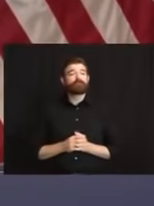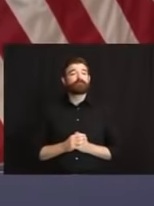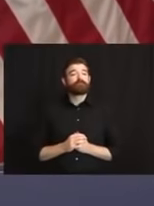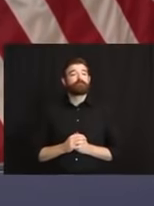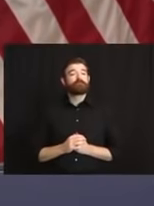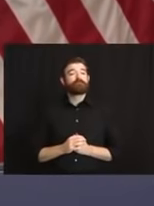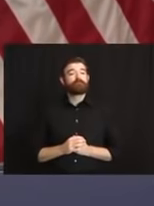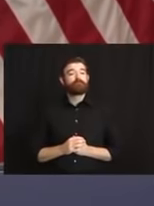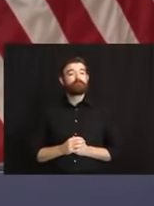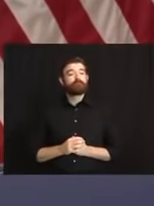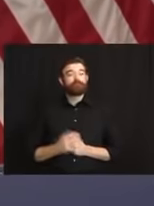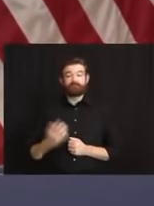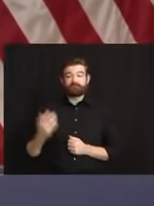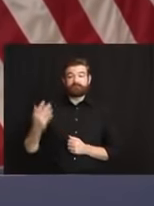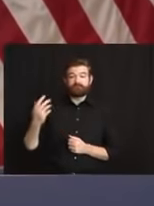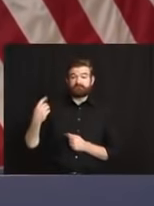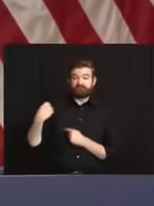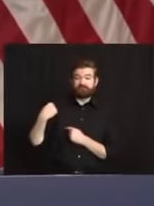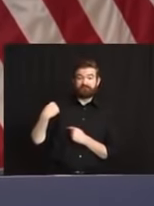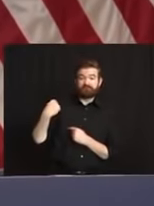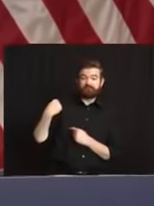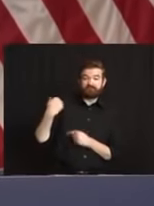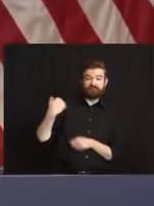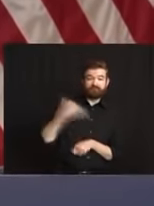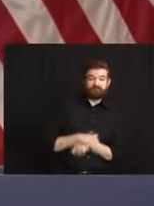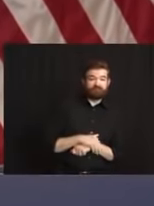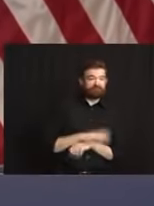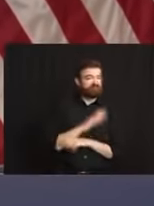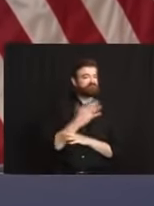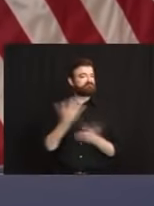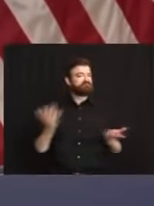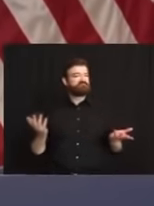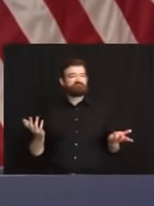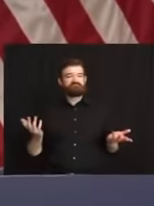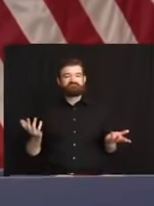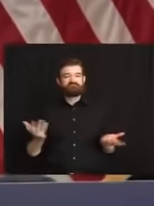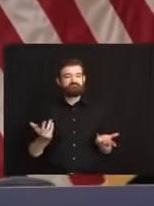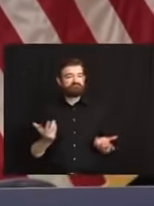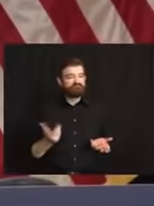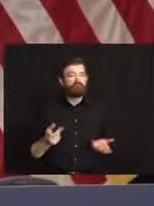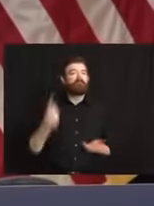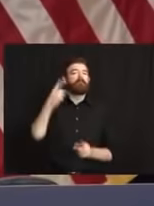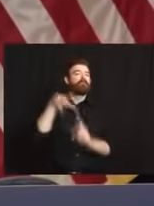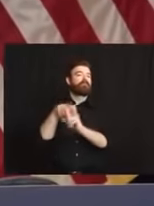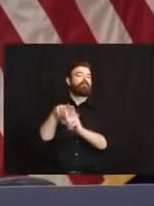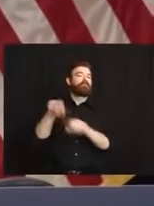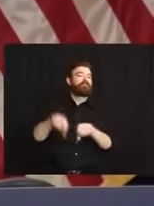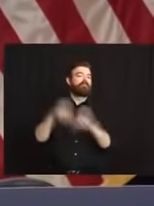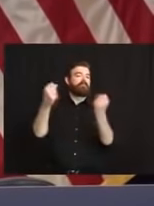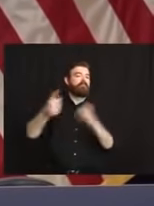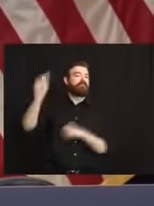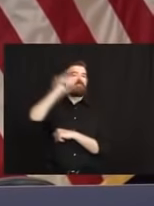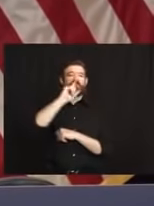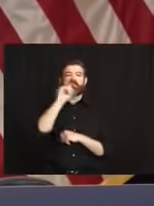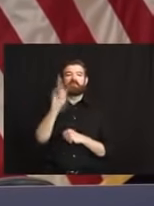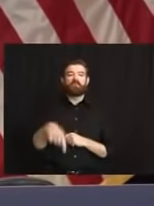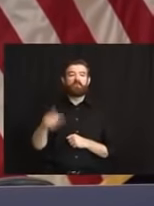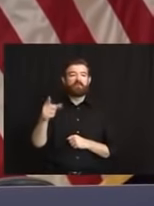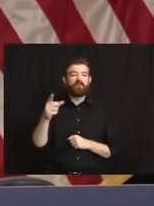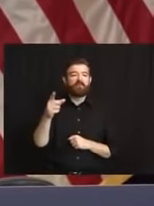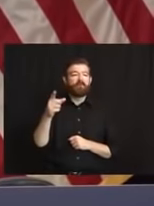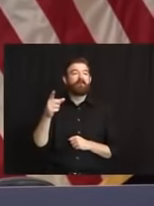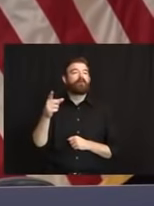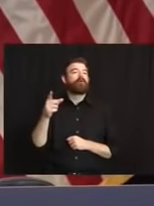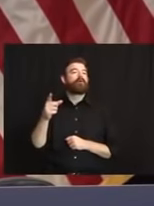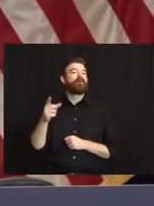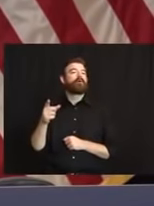with regards to compliance. There was just one subject that was cited for an EO violation for operating a day camp at his residence,